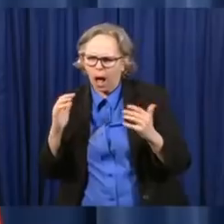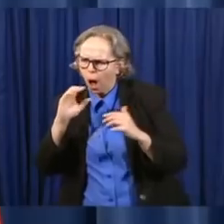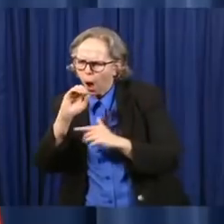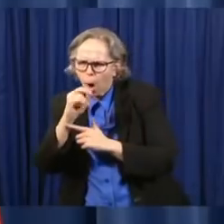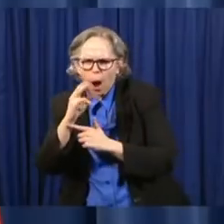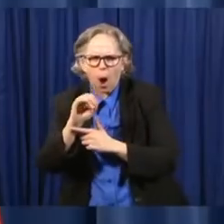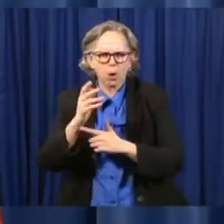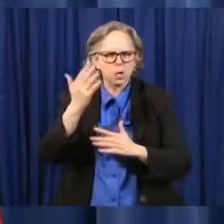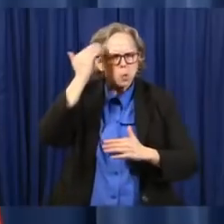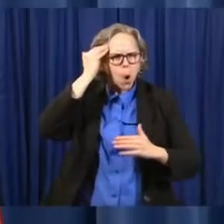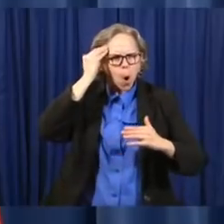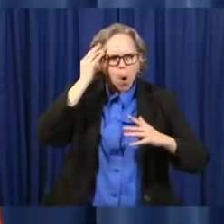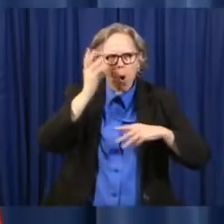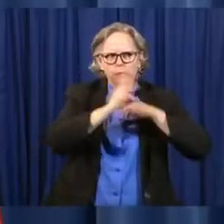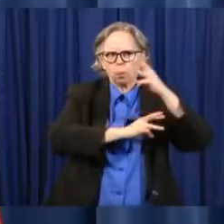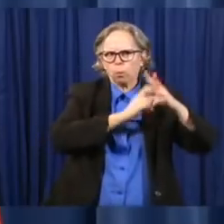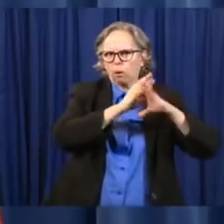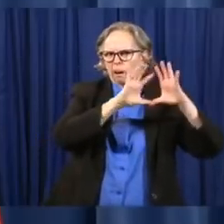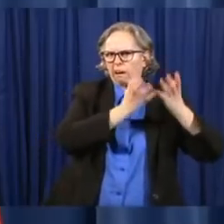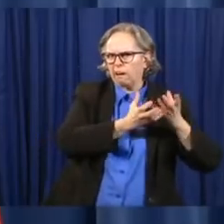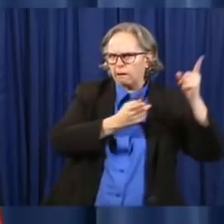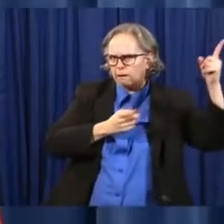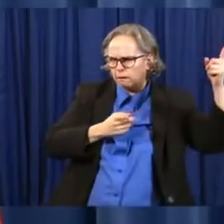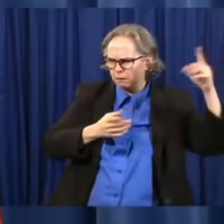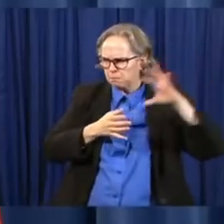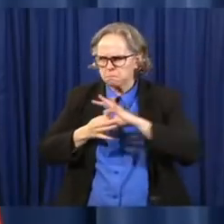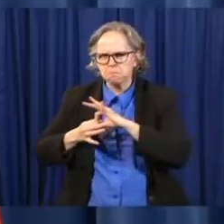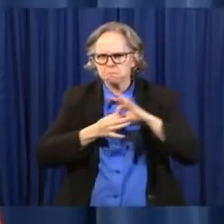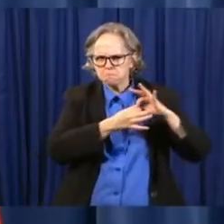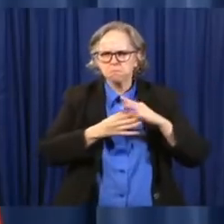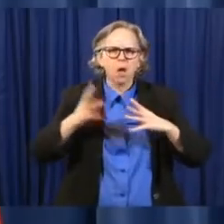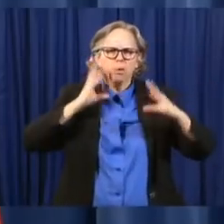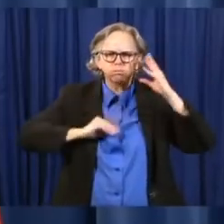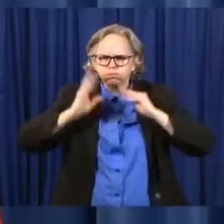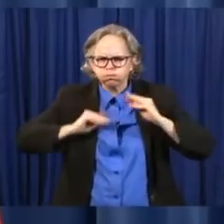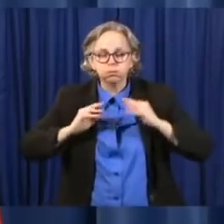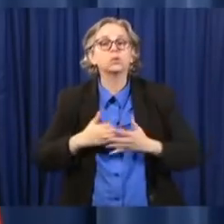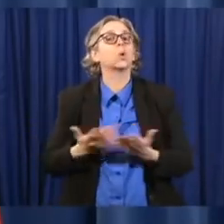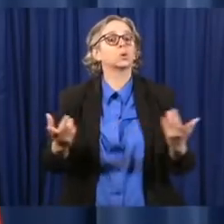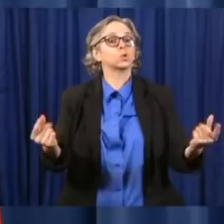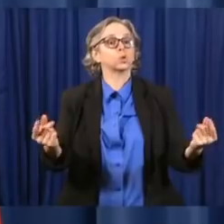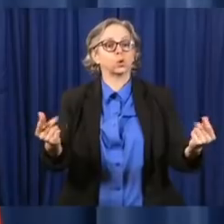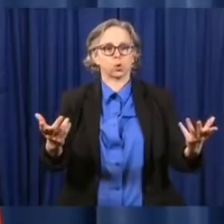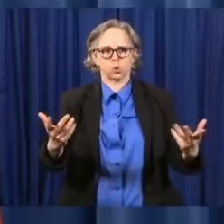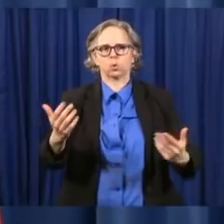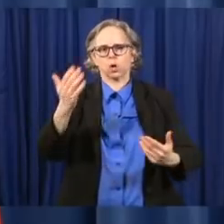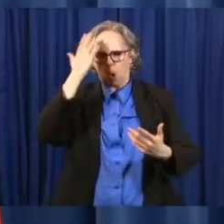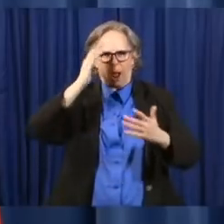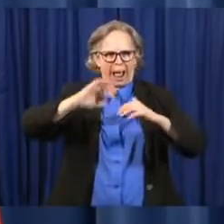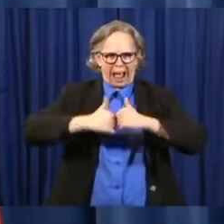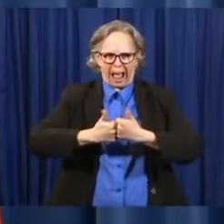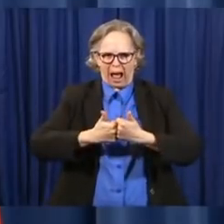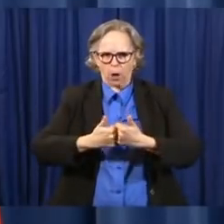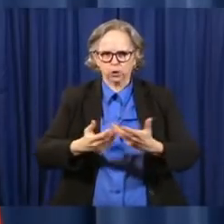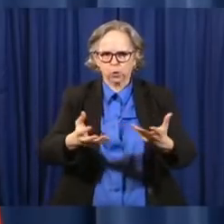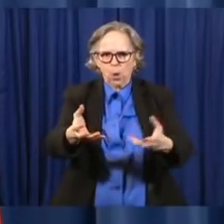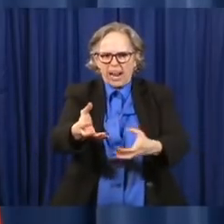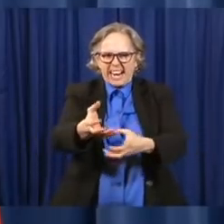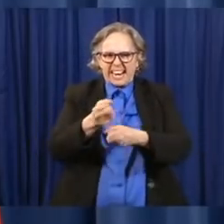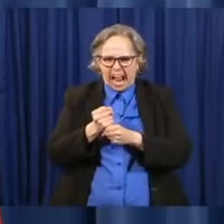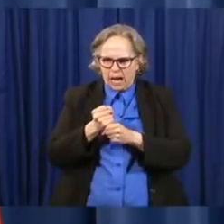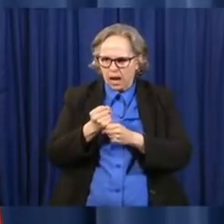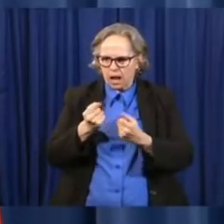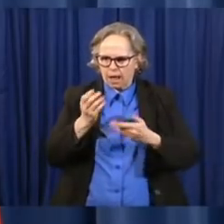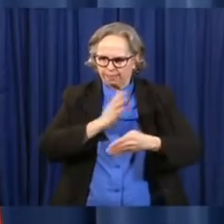world. Simply put, these two individuals know how to get things done, and they know how to make